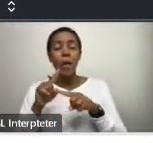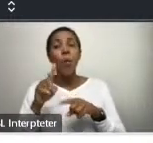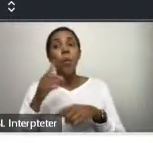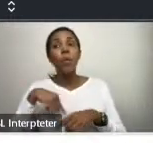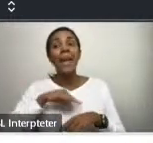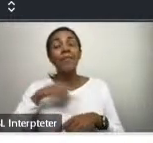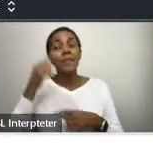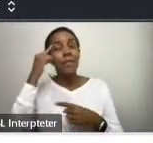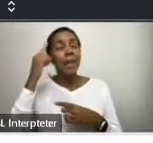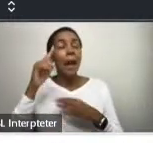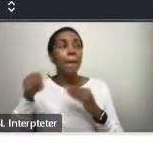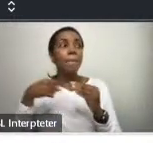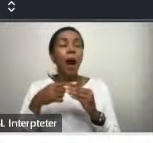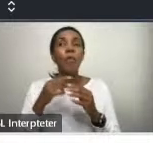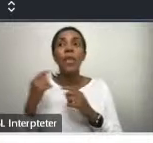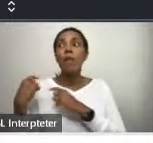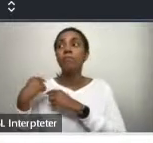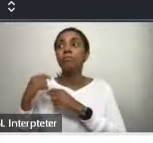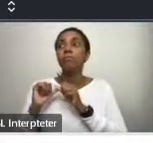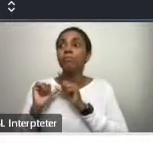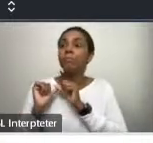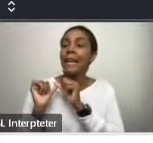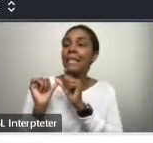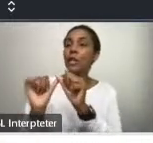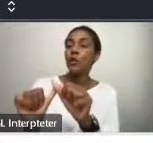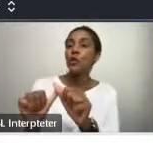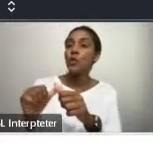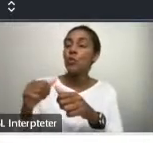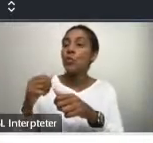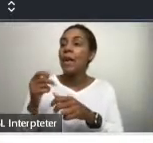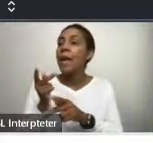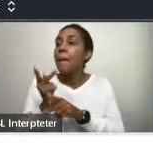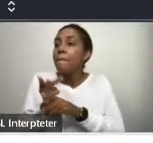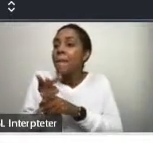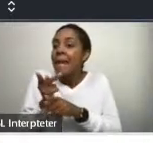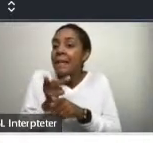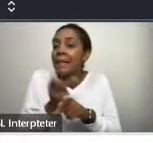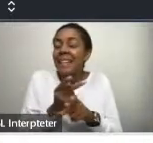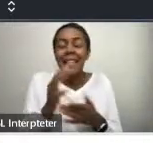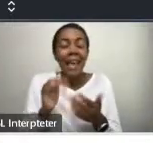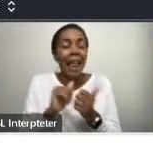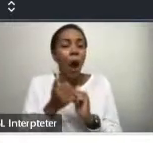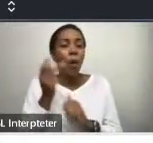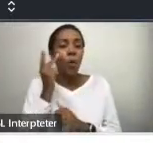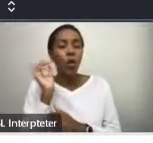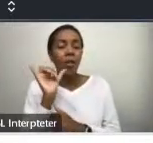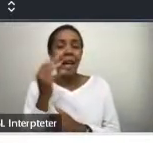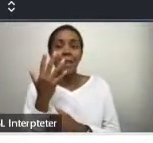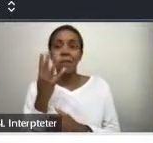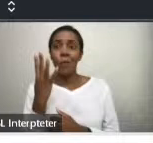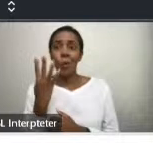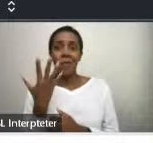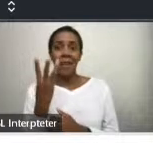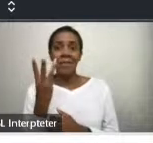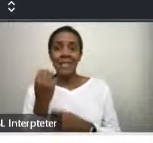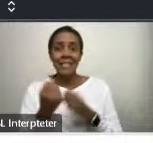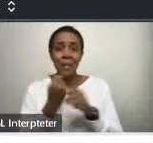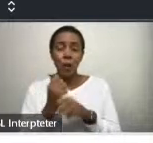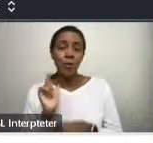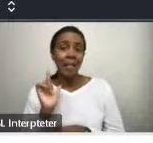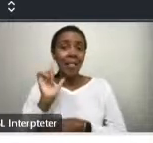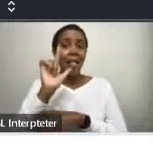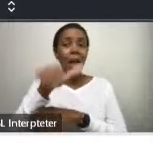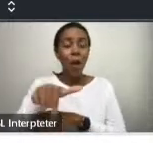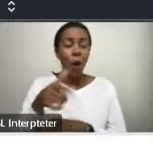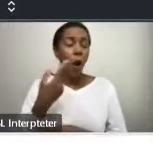maintenance and how stuff is going to look 4, 5, 6 years down the road, and whether we still are going to be able to commit to